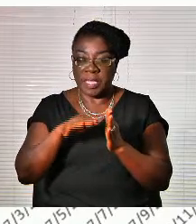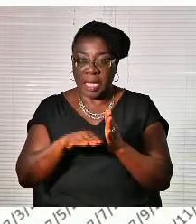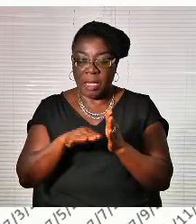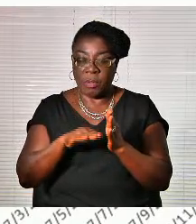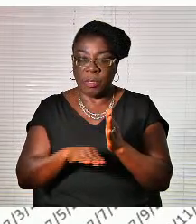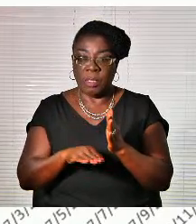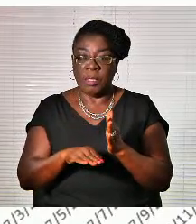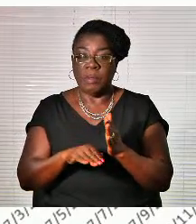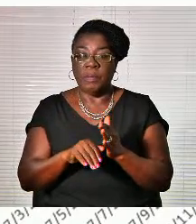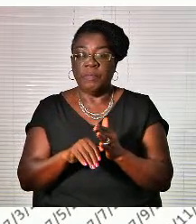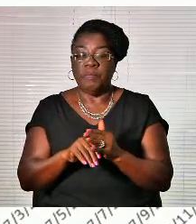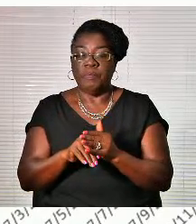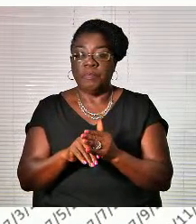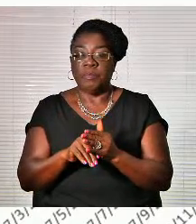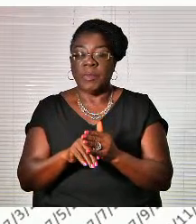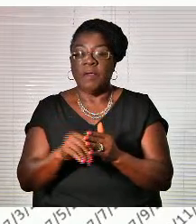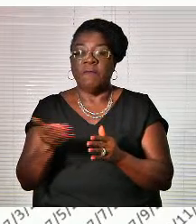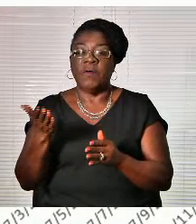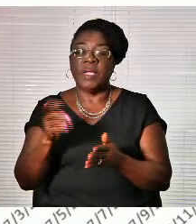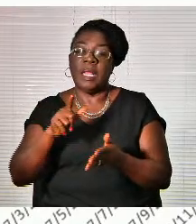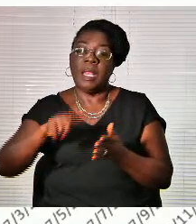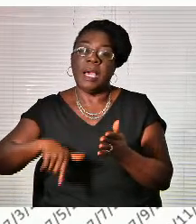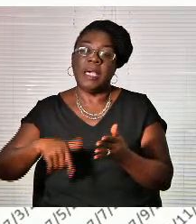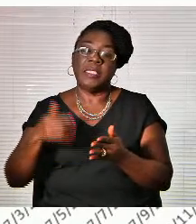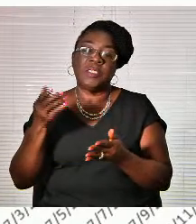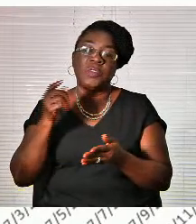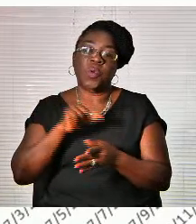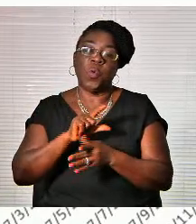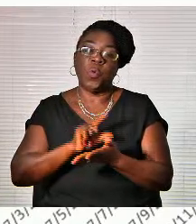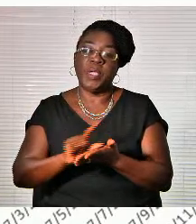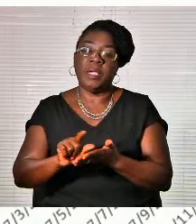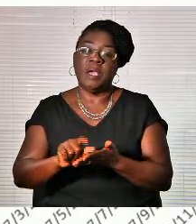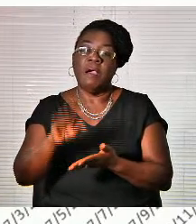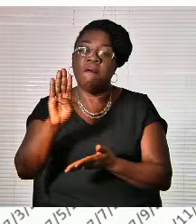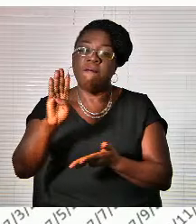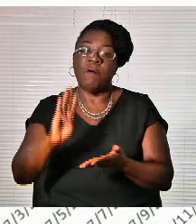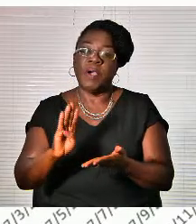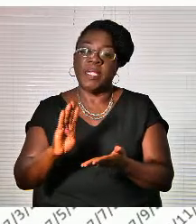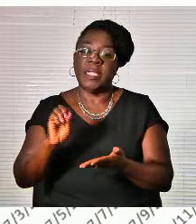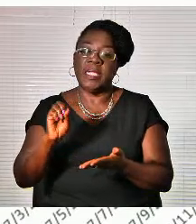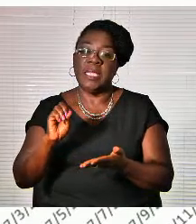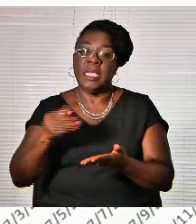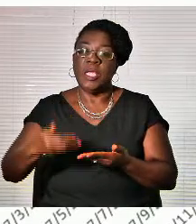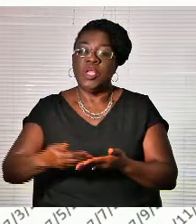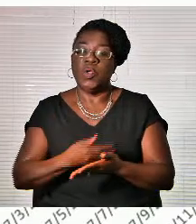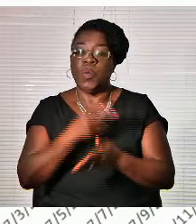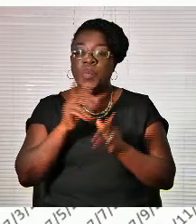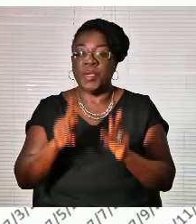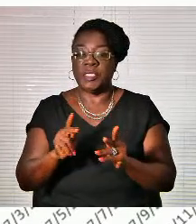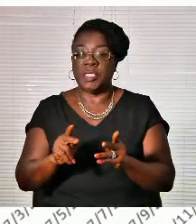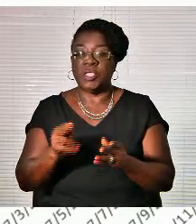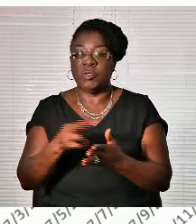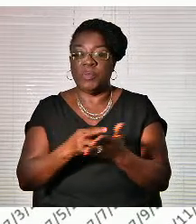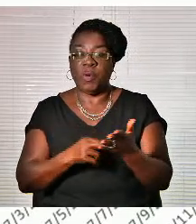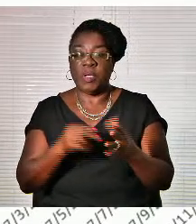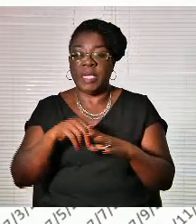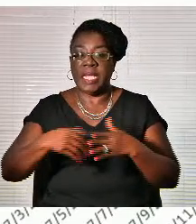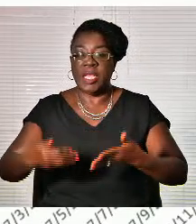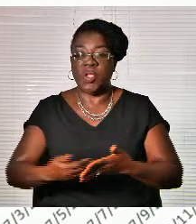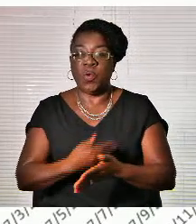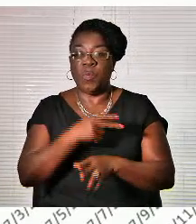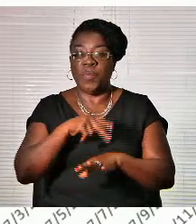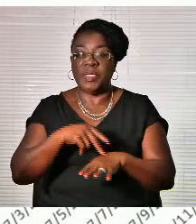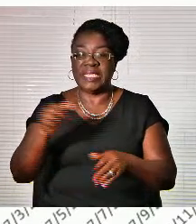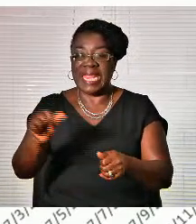On average, for the last week, 40 new cases are being reported in New Providence per